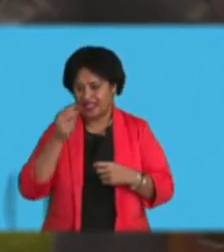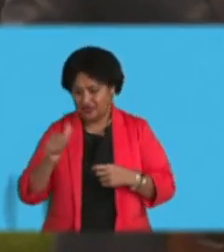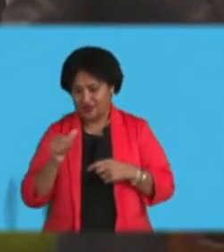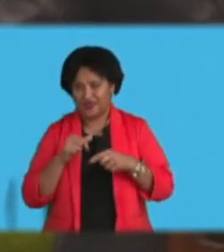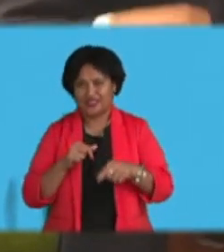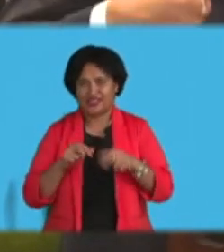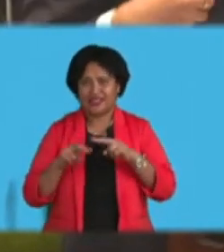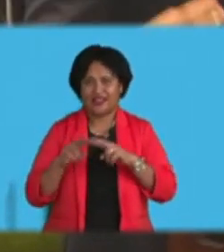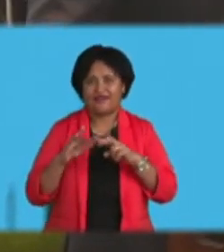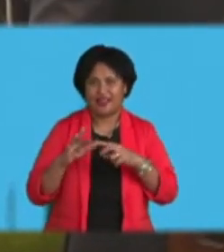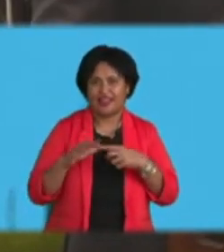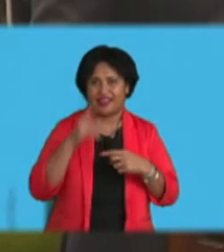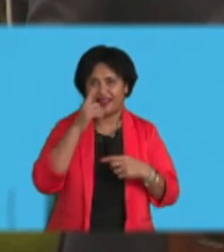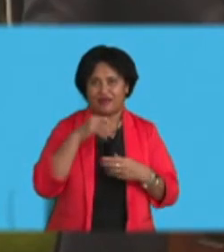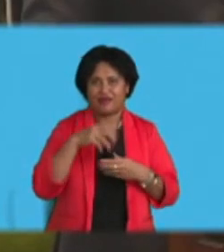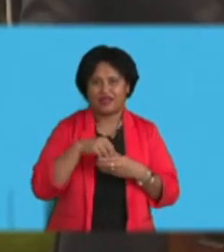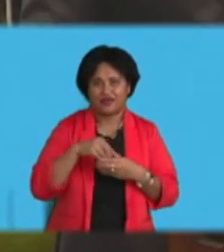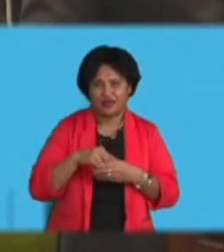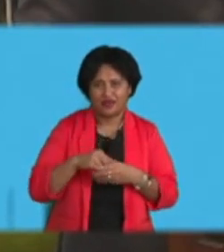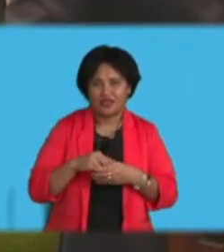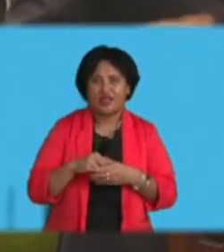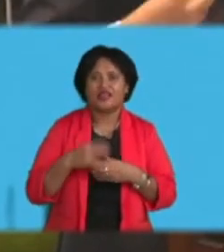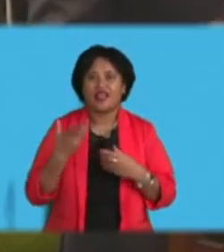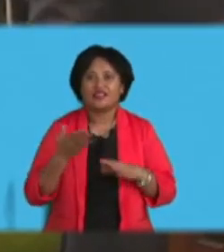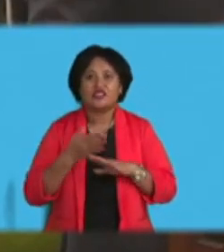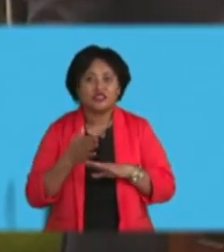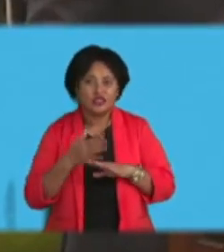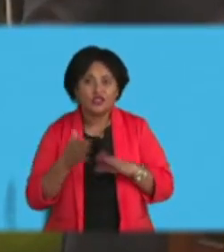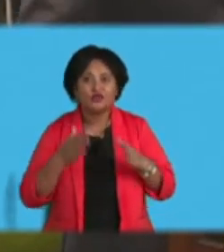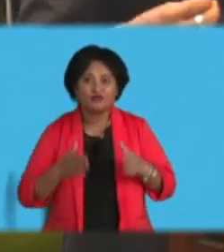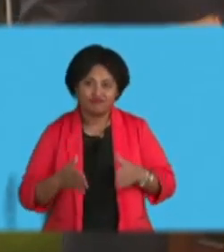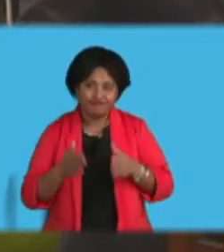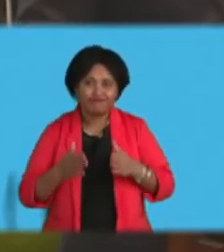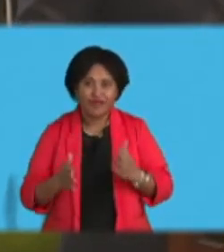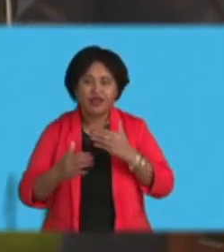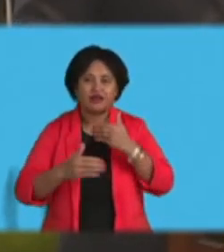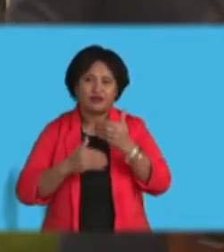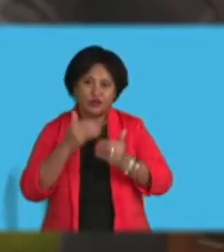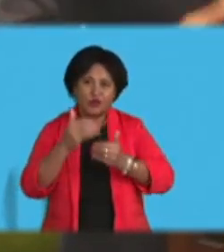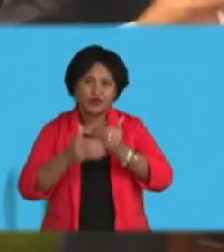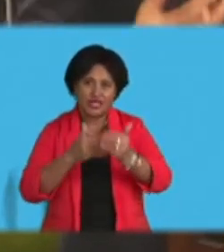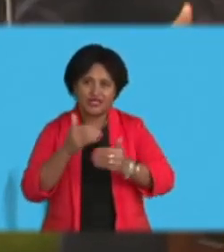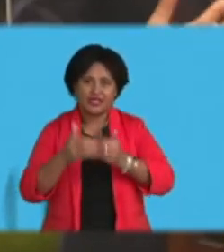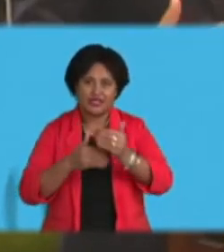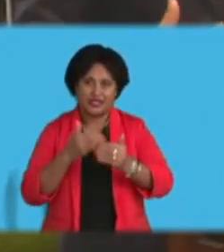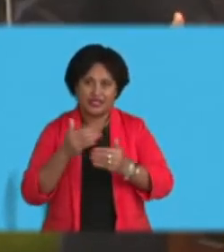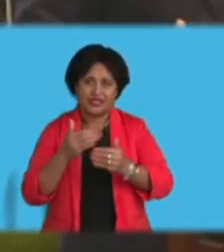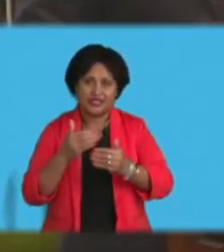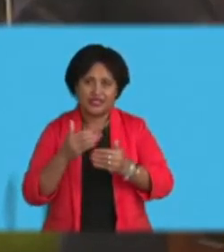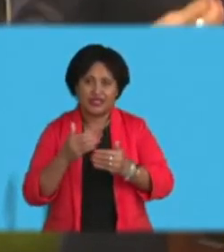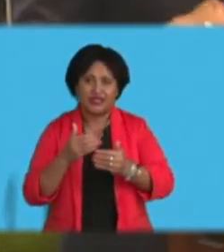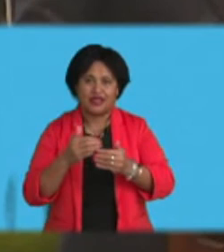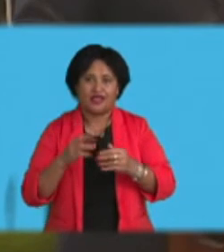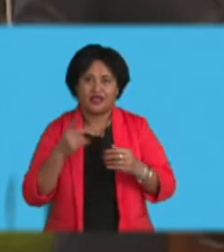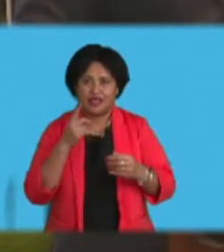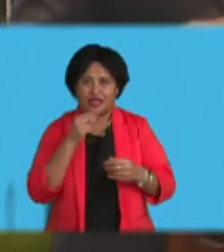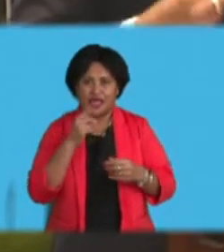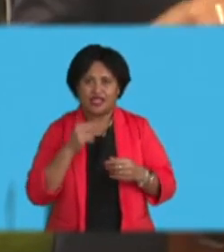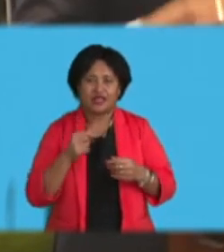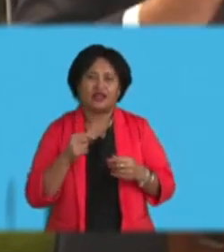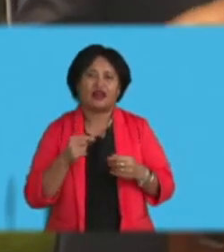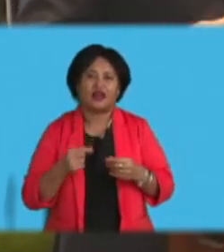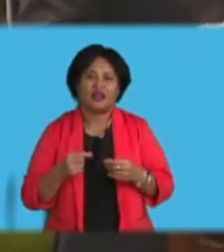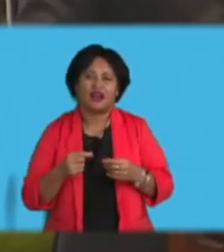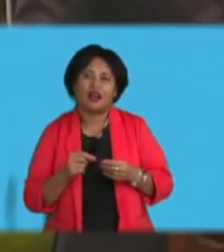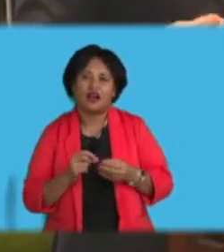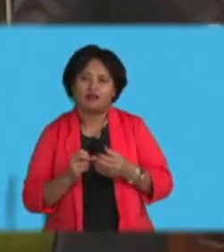actually create new revenue mechanisms, new revenue processes for ordinary Fijians, but also grow the capital markets. And indeed, we